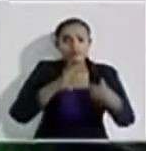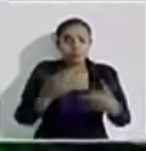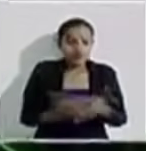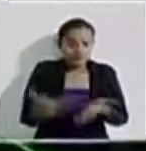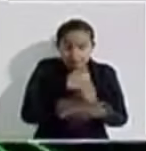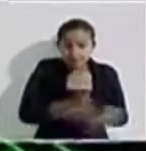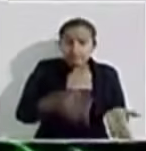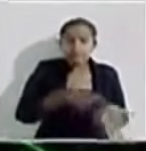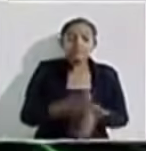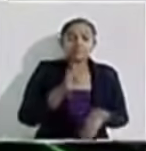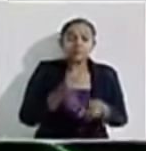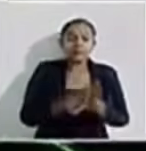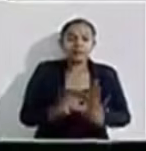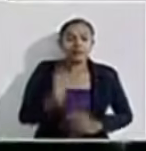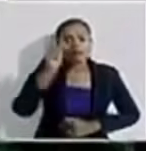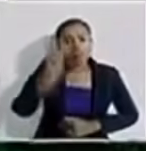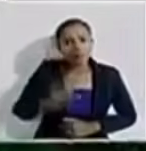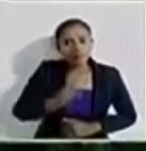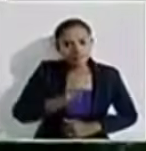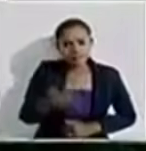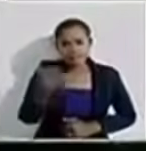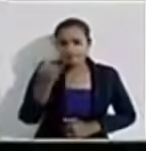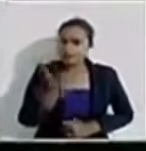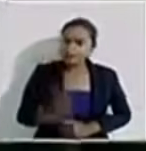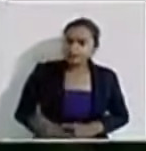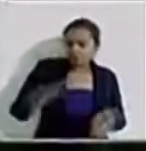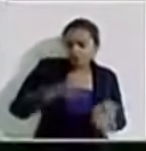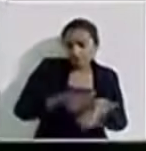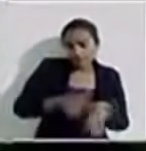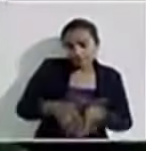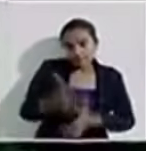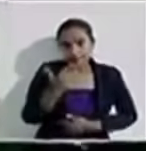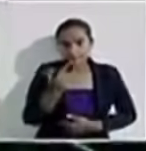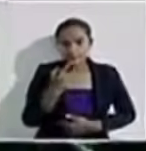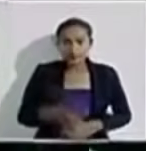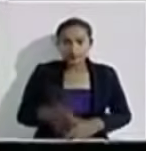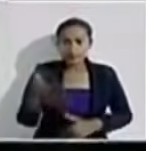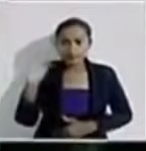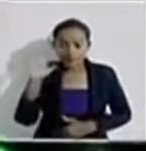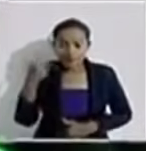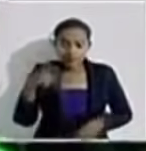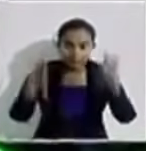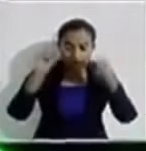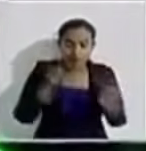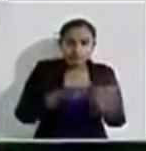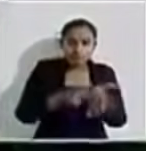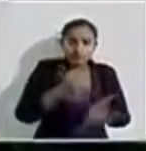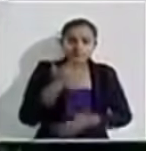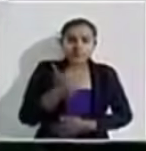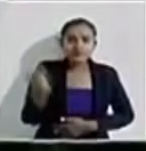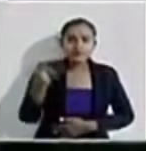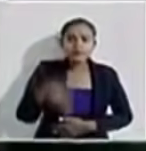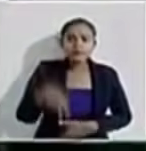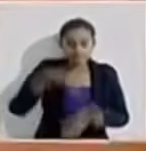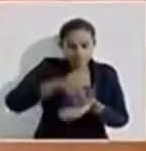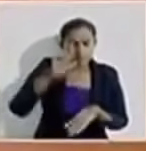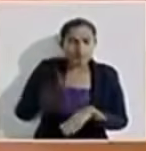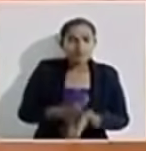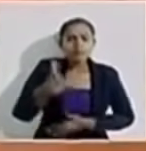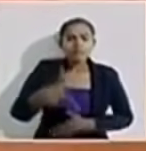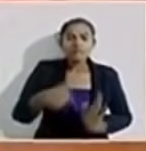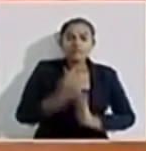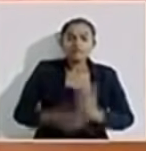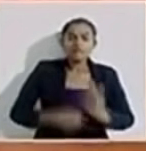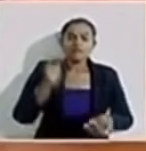simply delete sensitive and vital records from a server, who will guarantee the security of our data? The